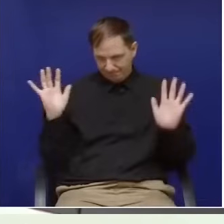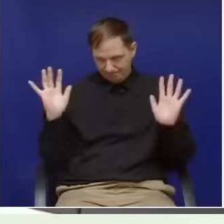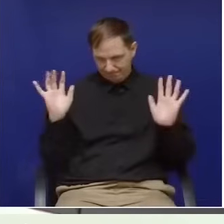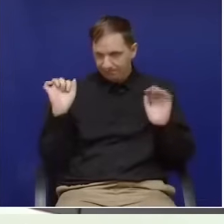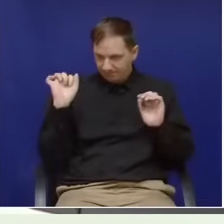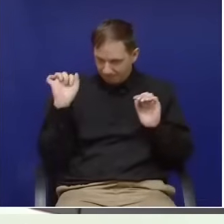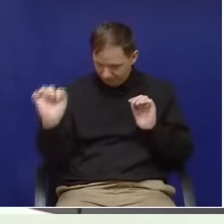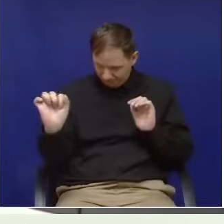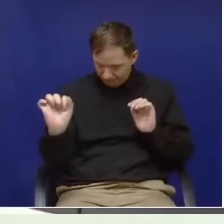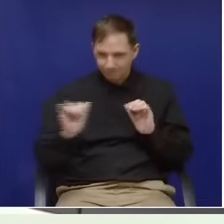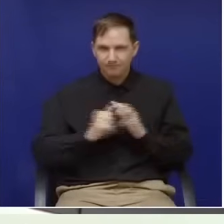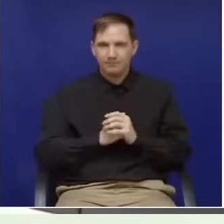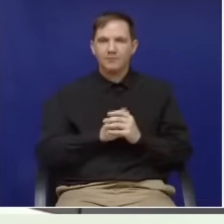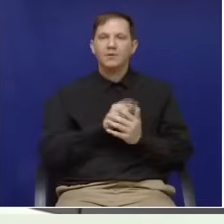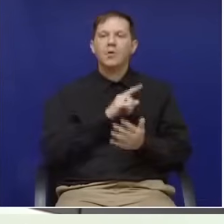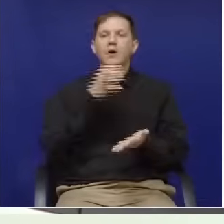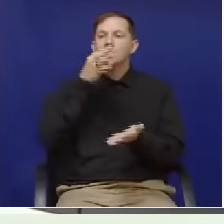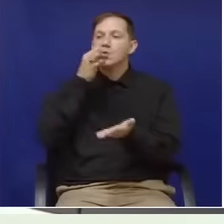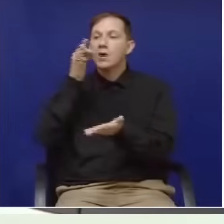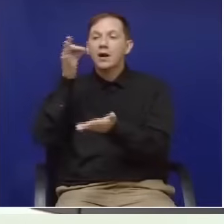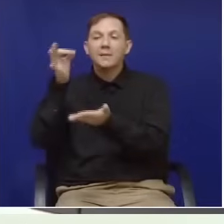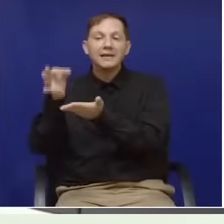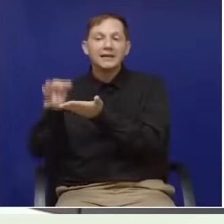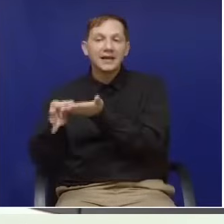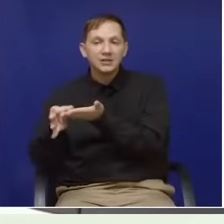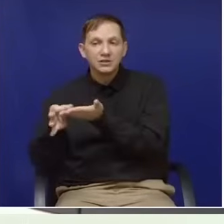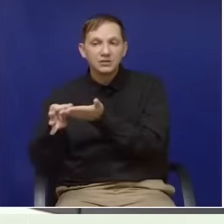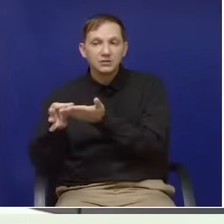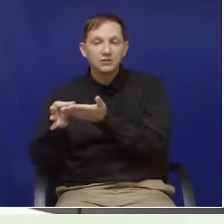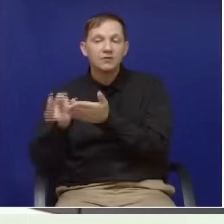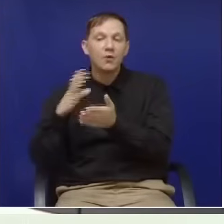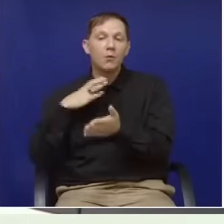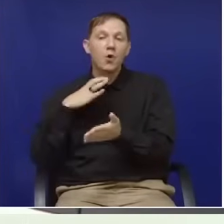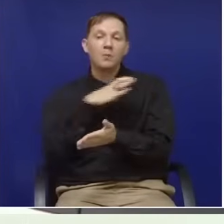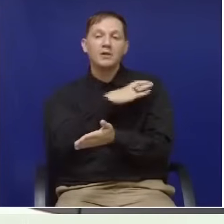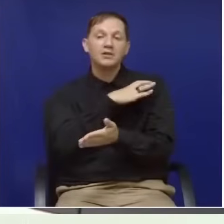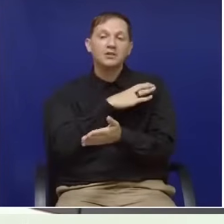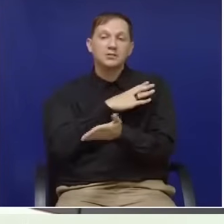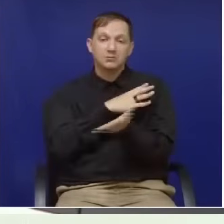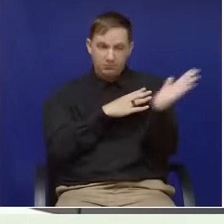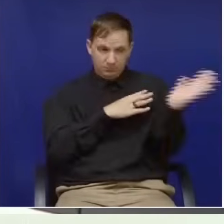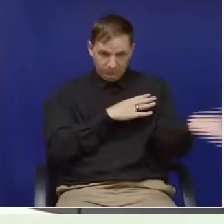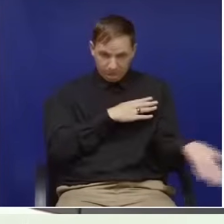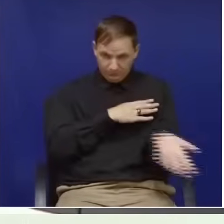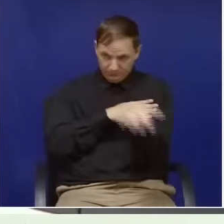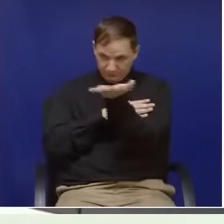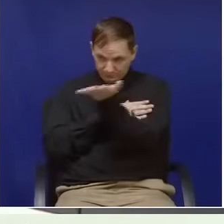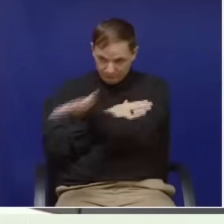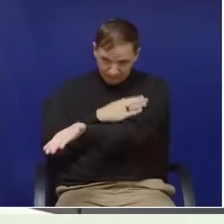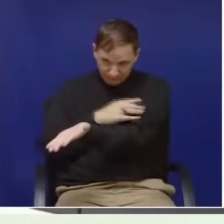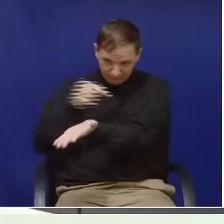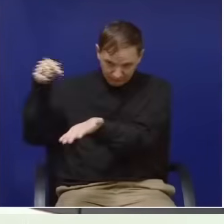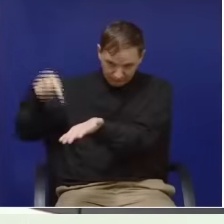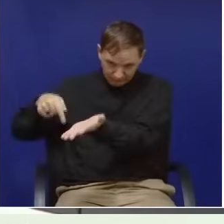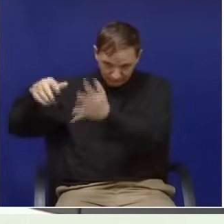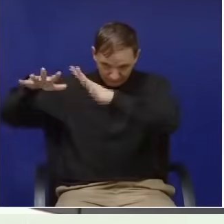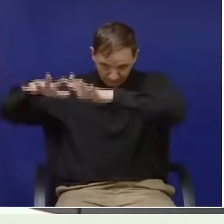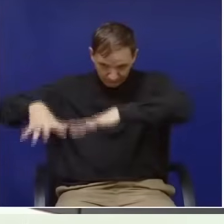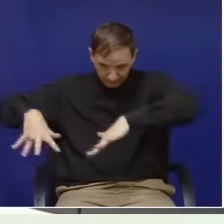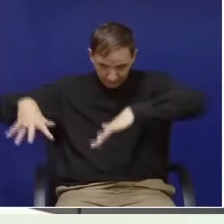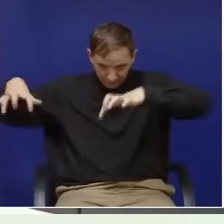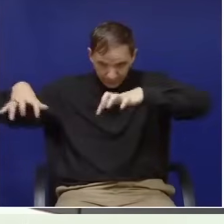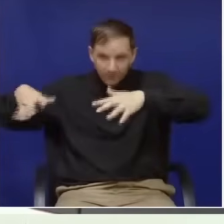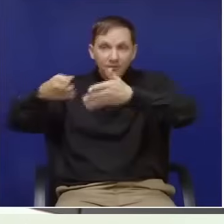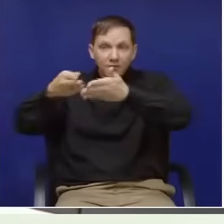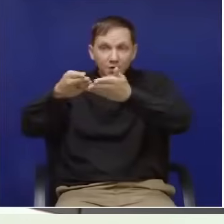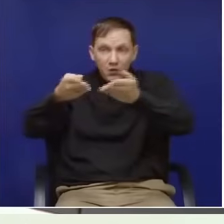Development, because the recommendation of the Commission comes to Parliament. So Parliament has, as members, you